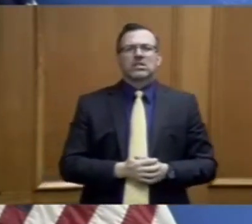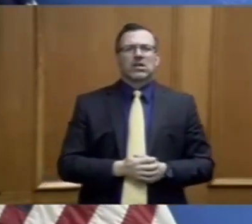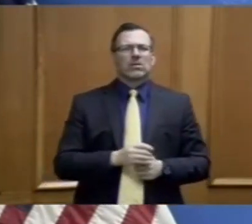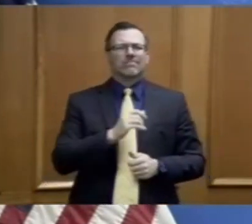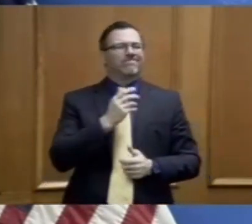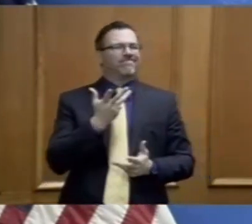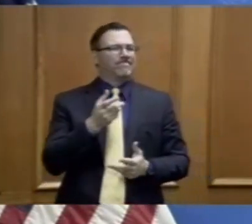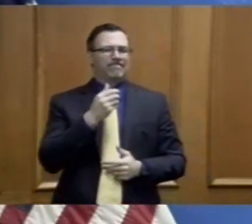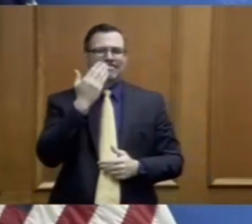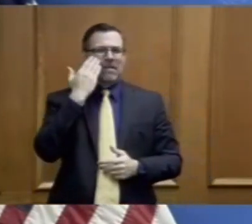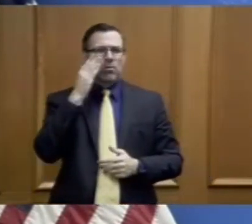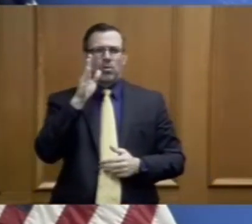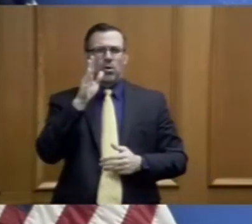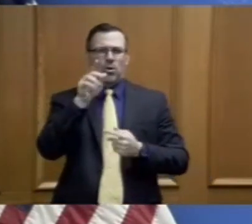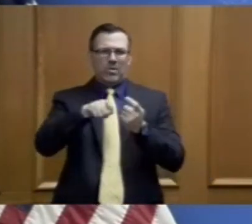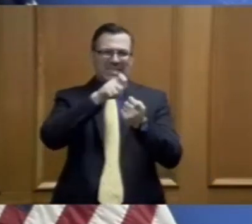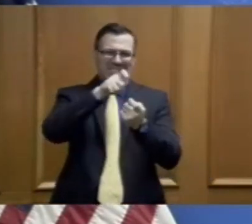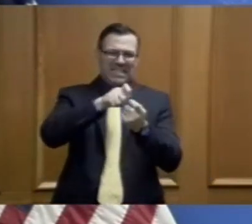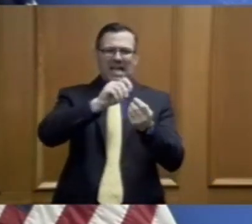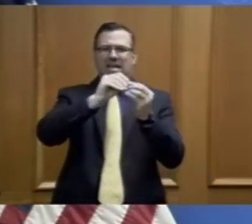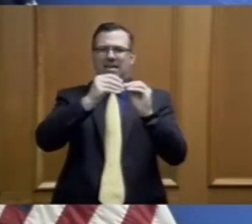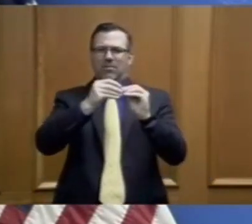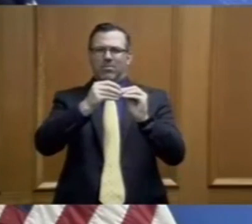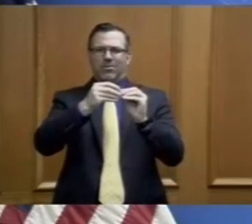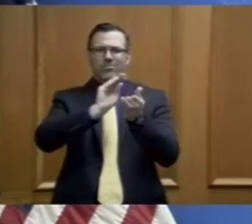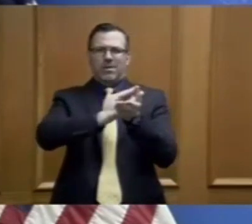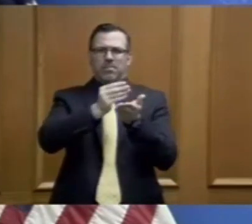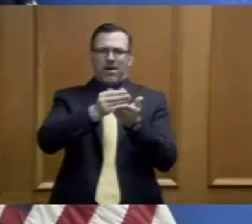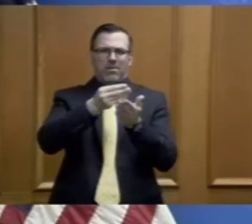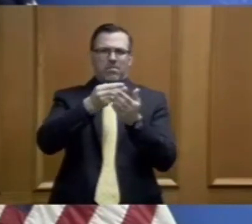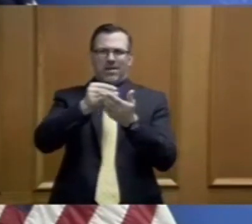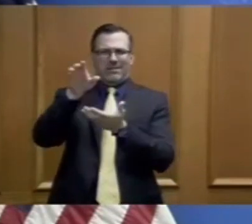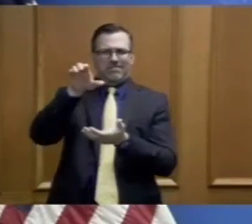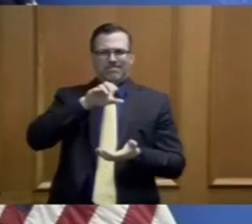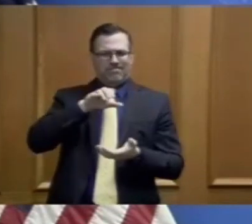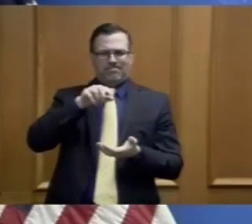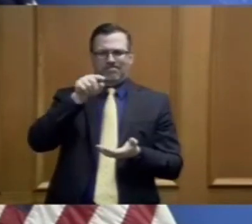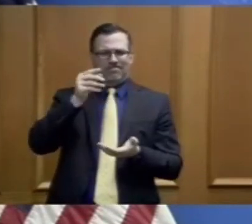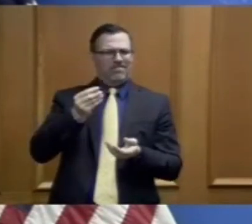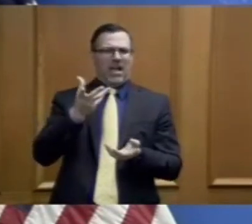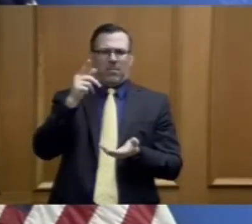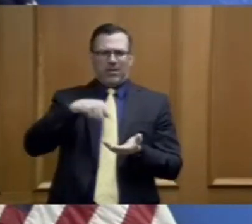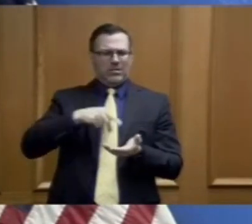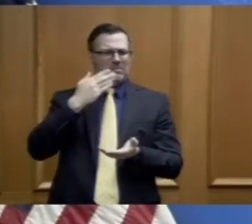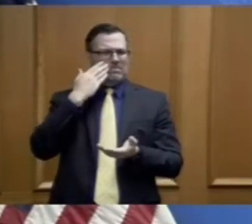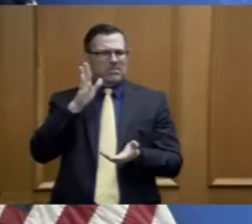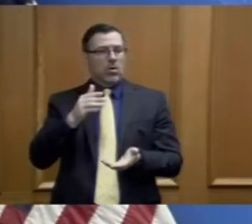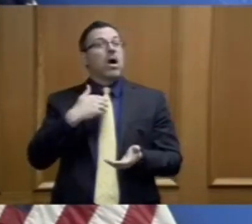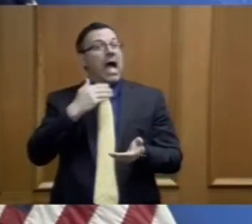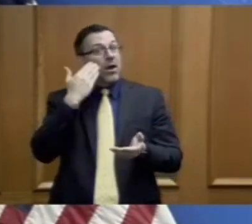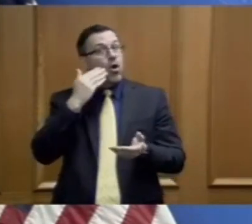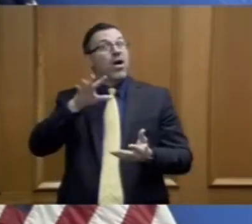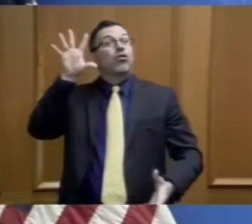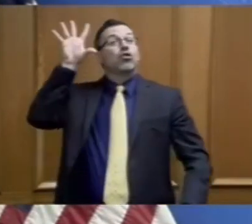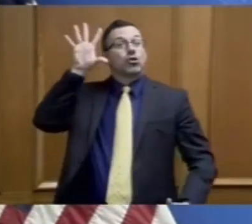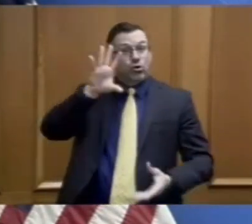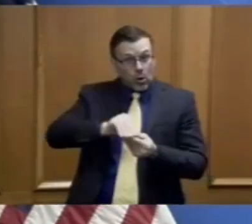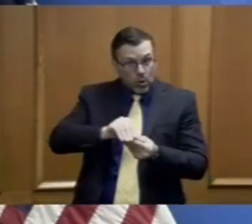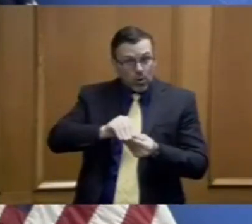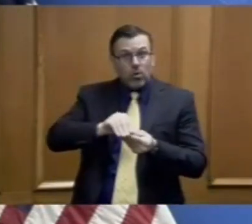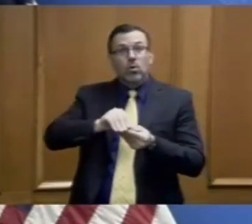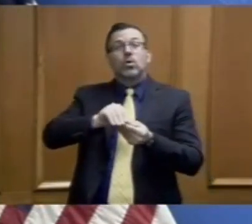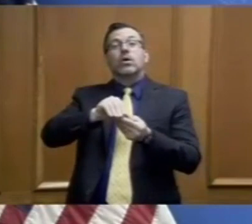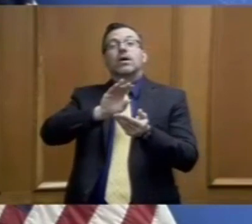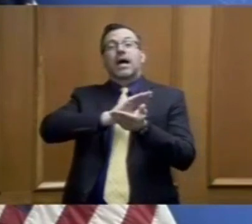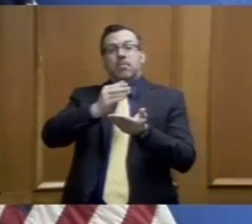have the specific numbers around those grants or the amounts they'll be, but the total pool of that available to those rural hospitals